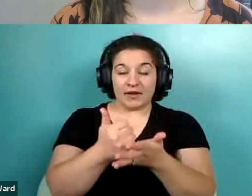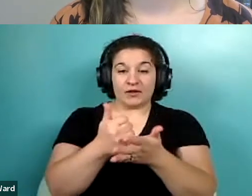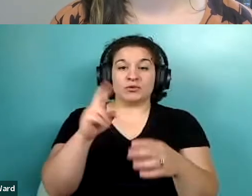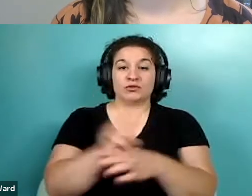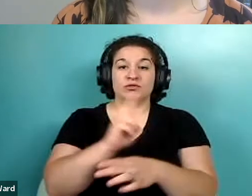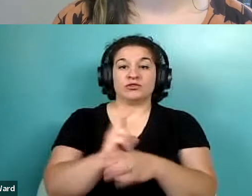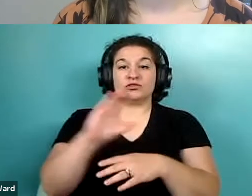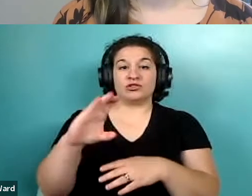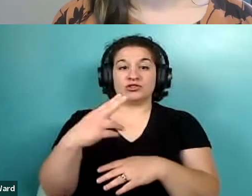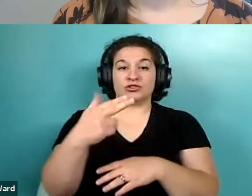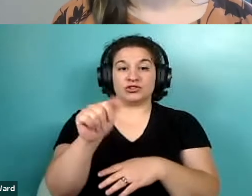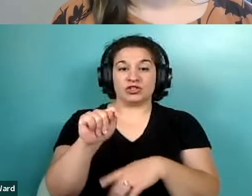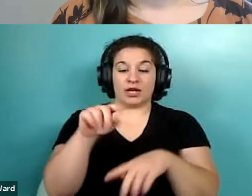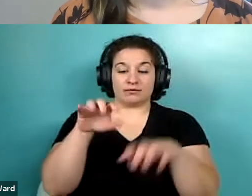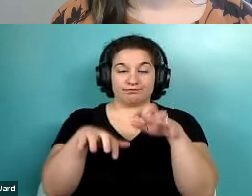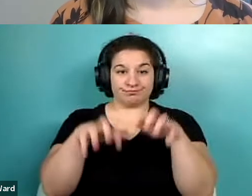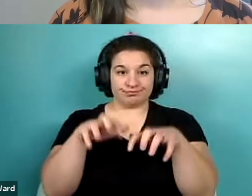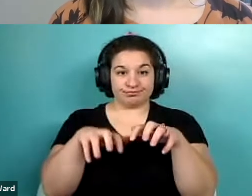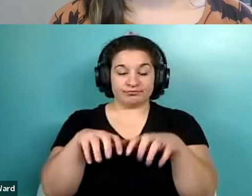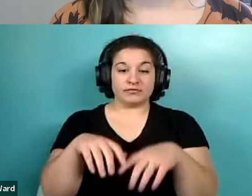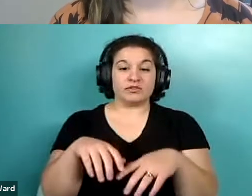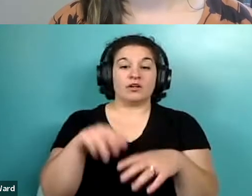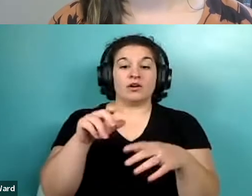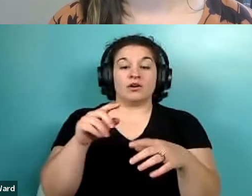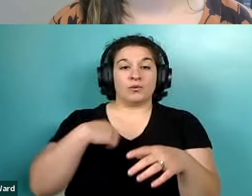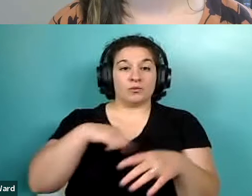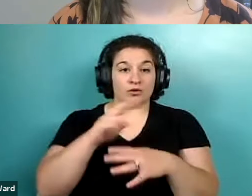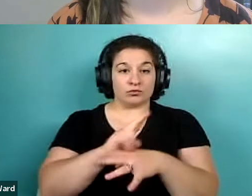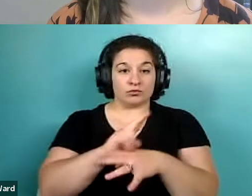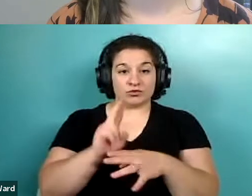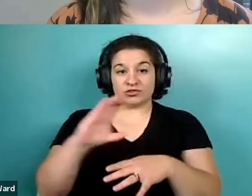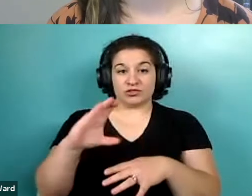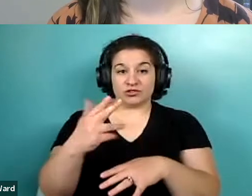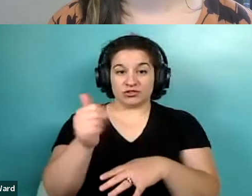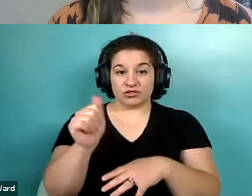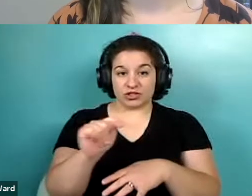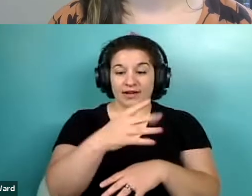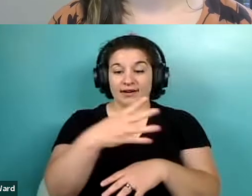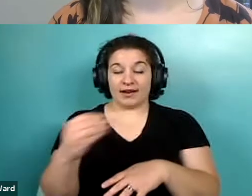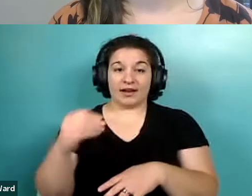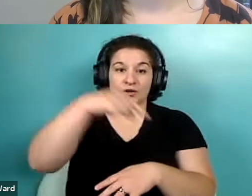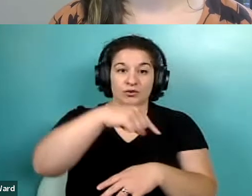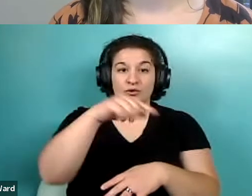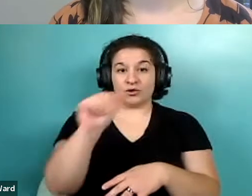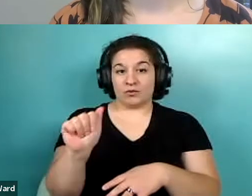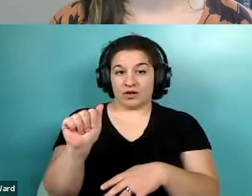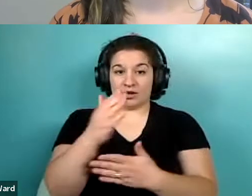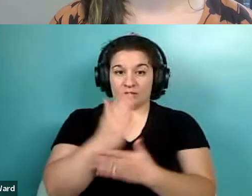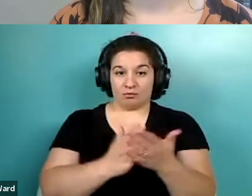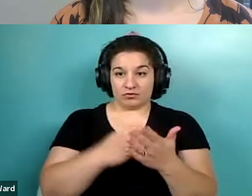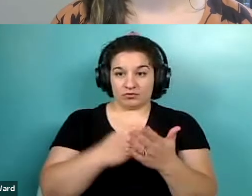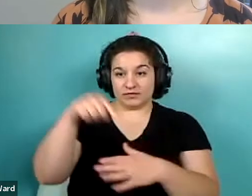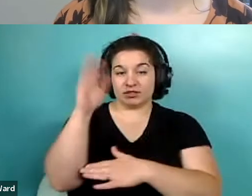well as the Q&A feature in this presentation, so we'd appreciate it if you would change your settings so your messages are going